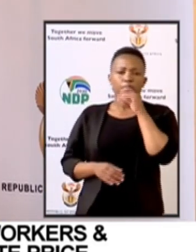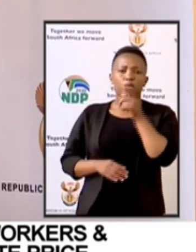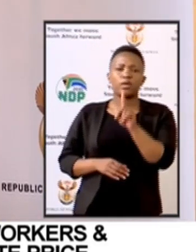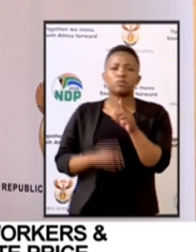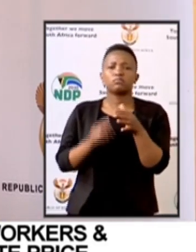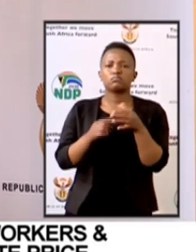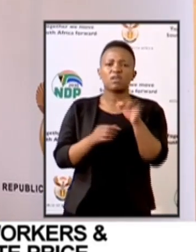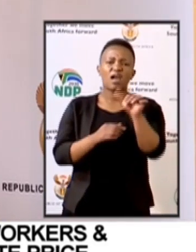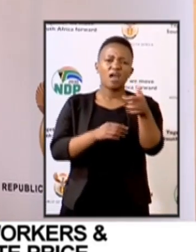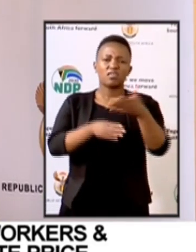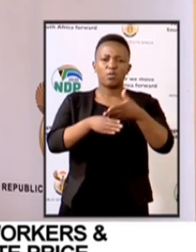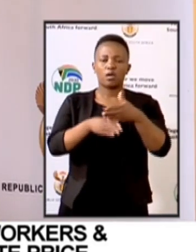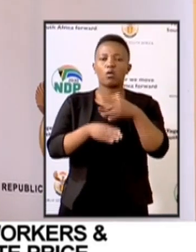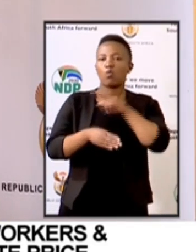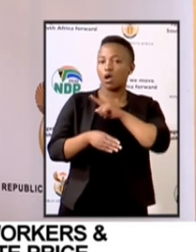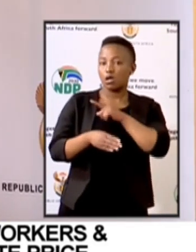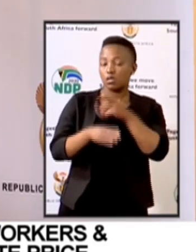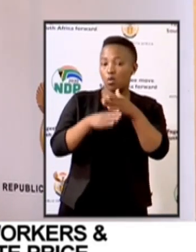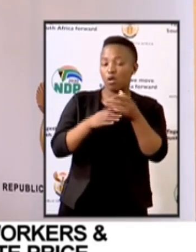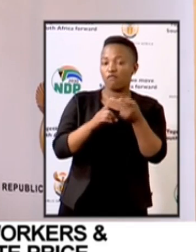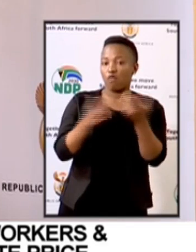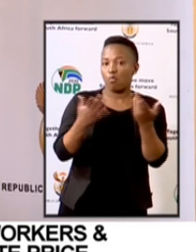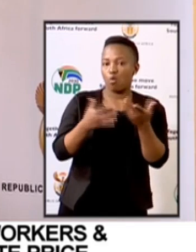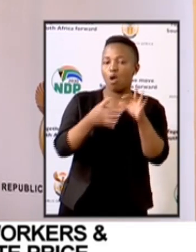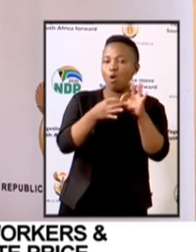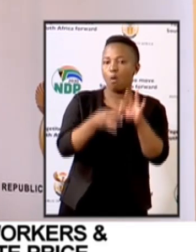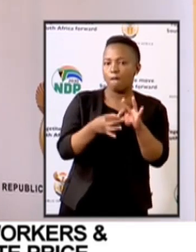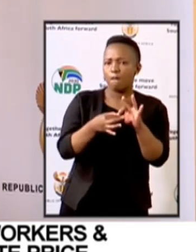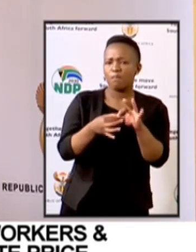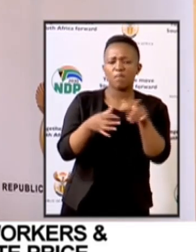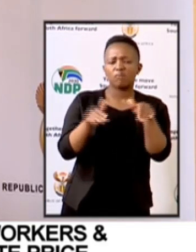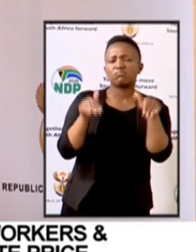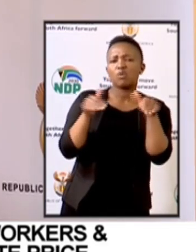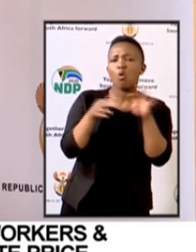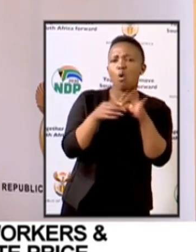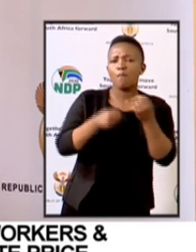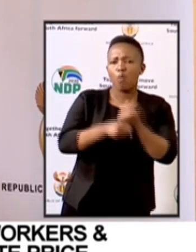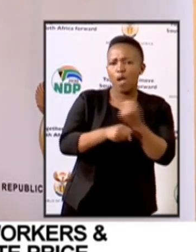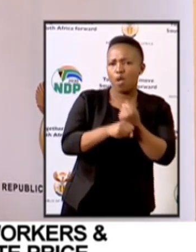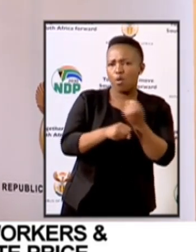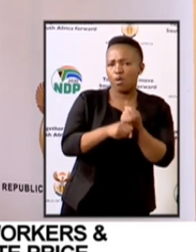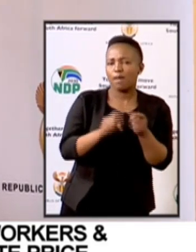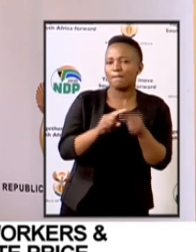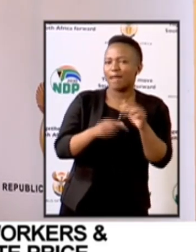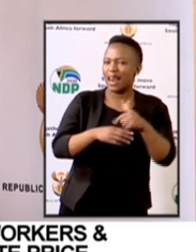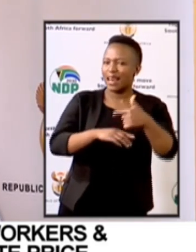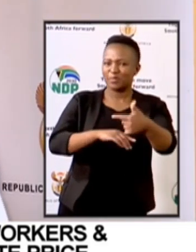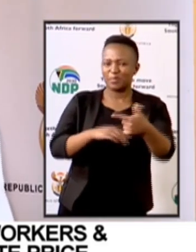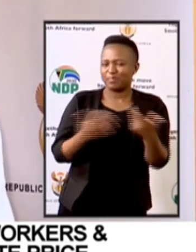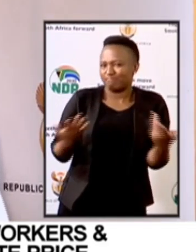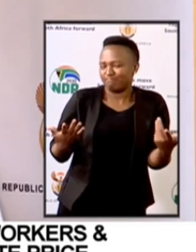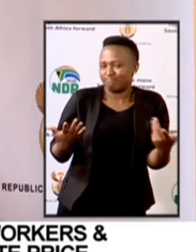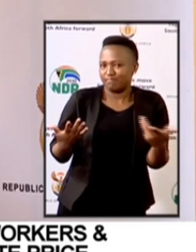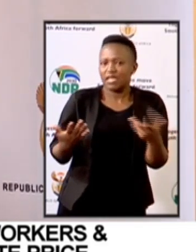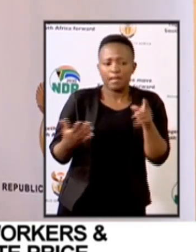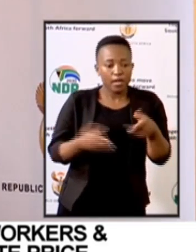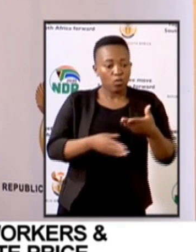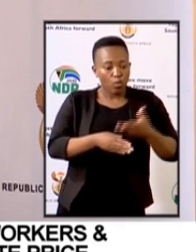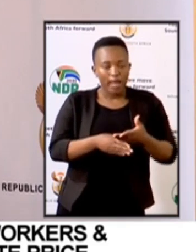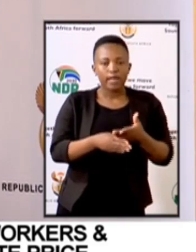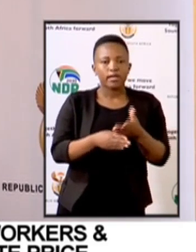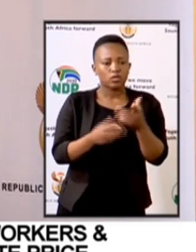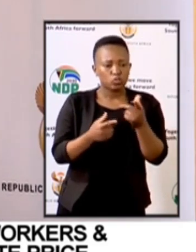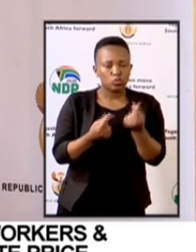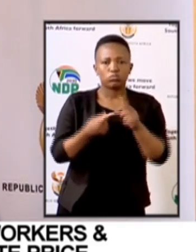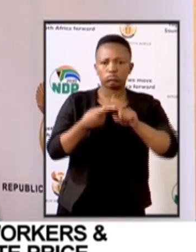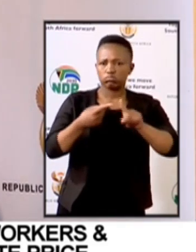especially those that are working from home, don't have laptops in relation to the work that they need to do,